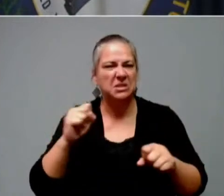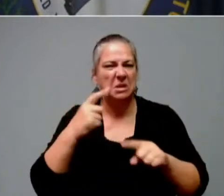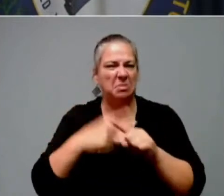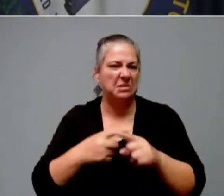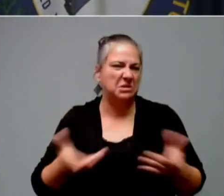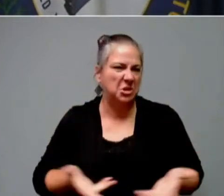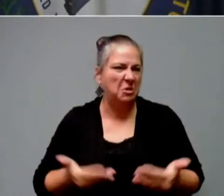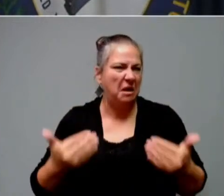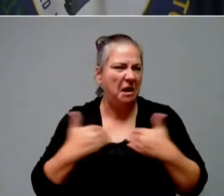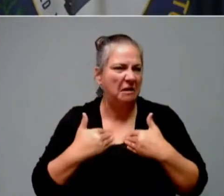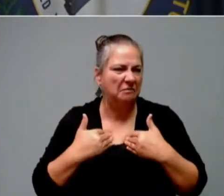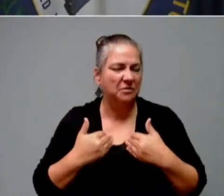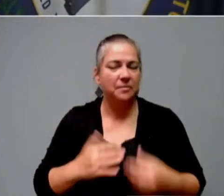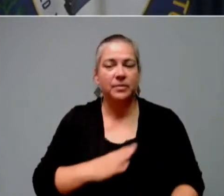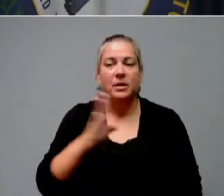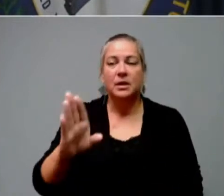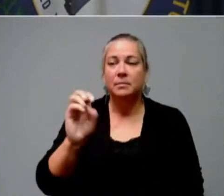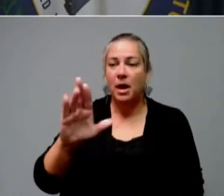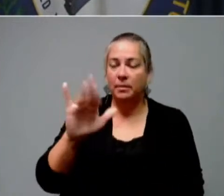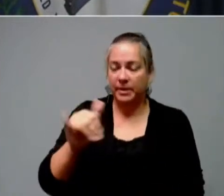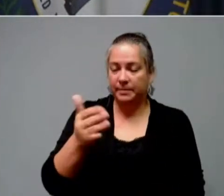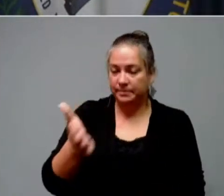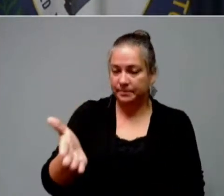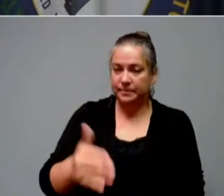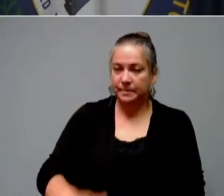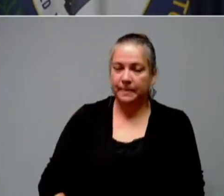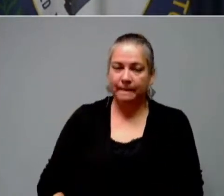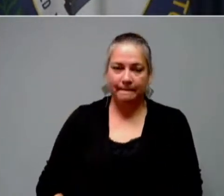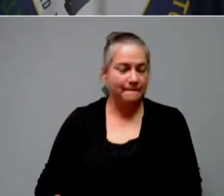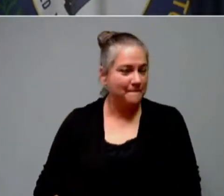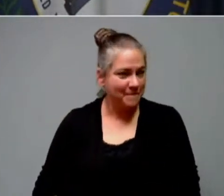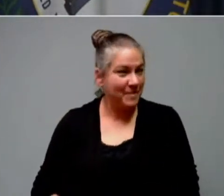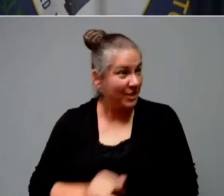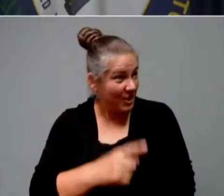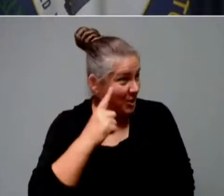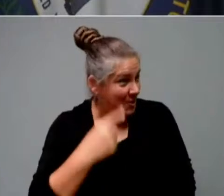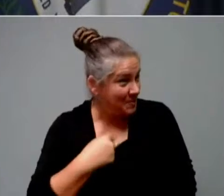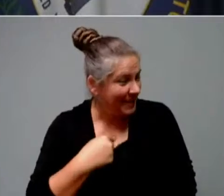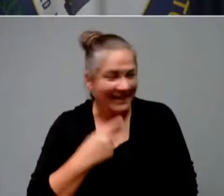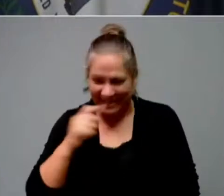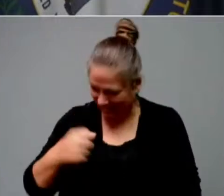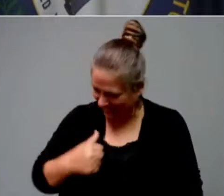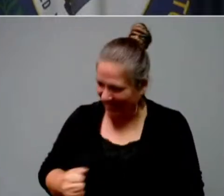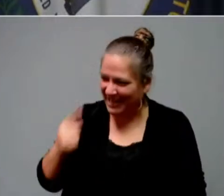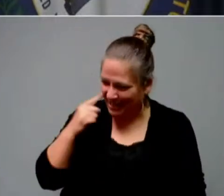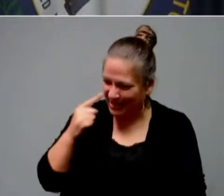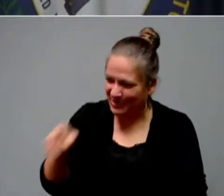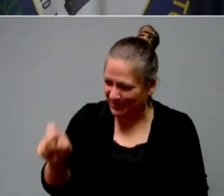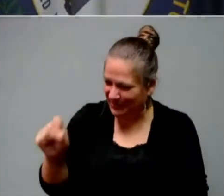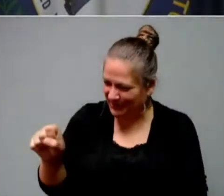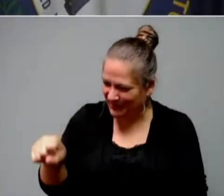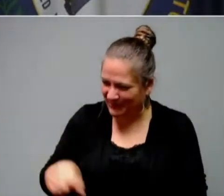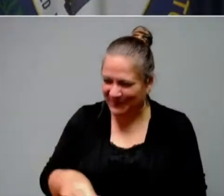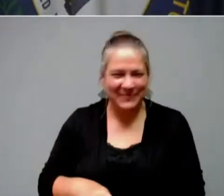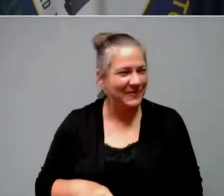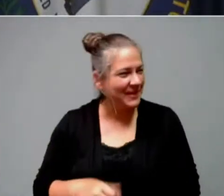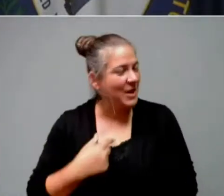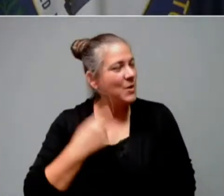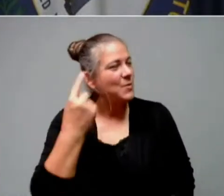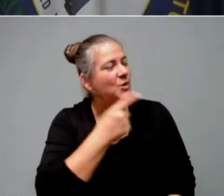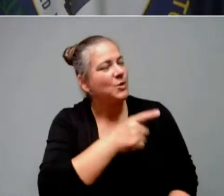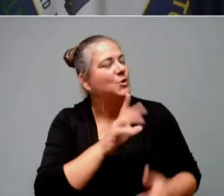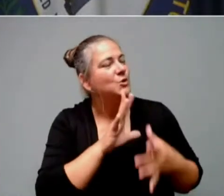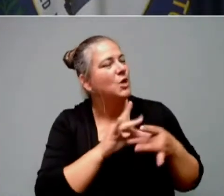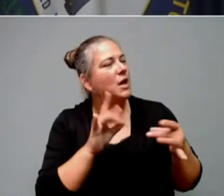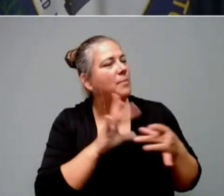Bobby McSwine. Be able to hear me? I can hear you. I'm wondering, I know we talked about long haulers early on in